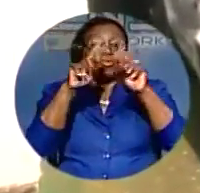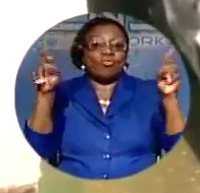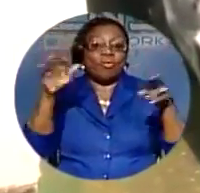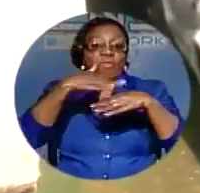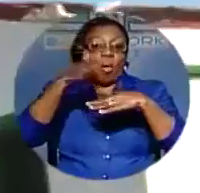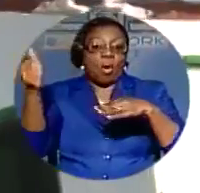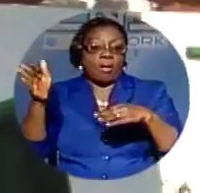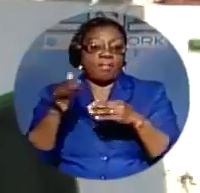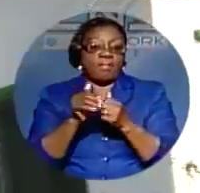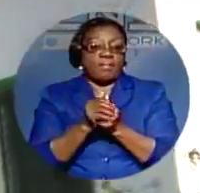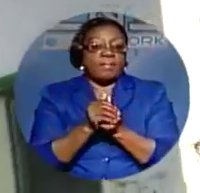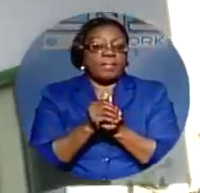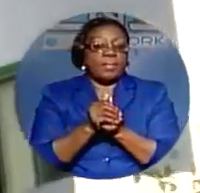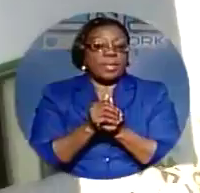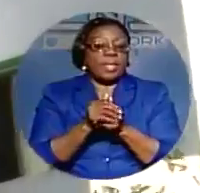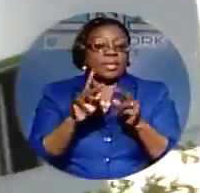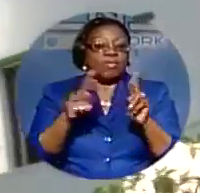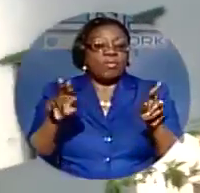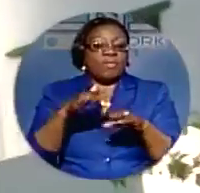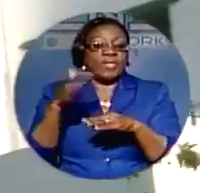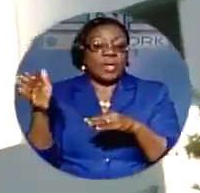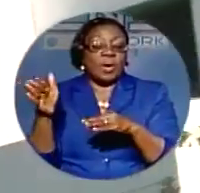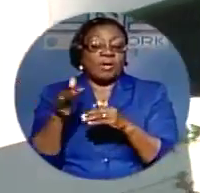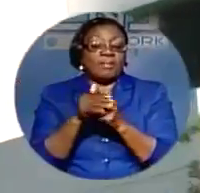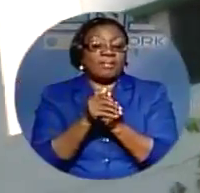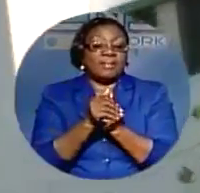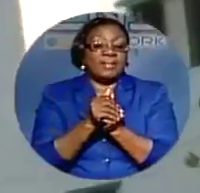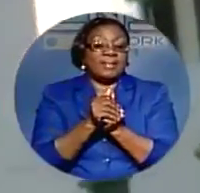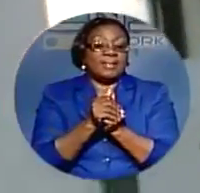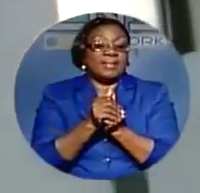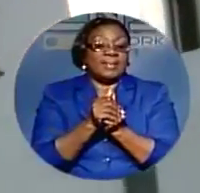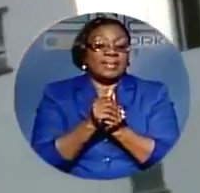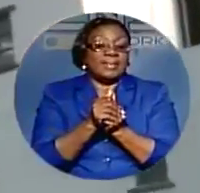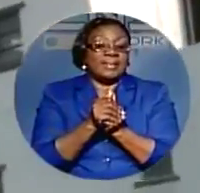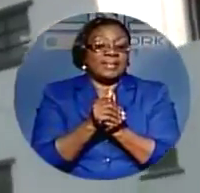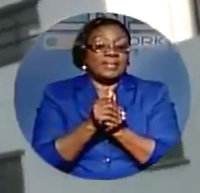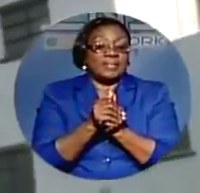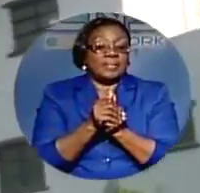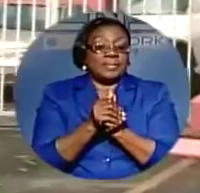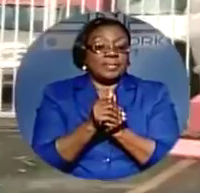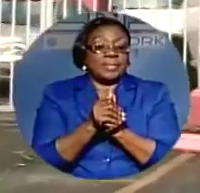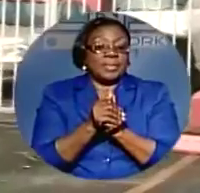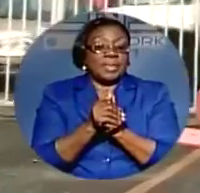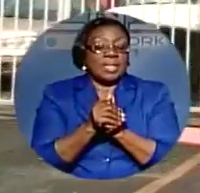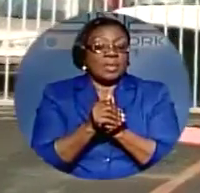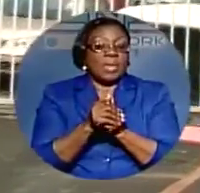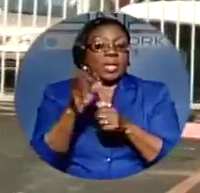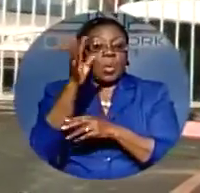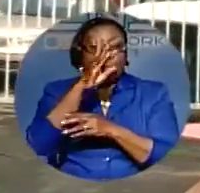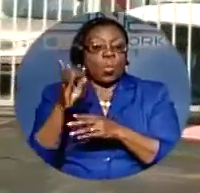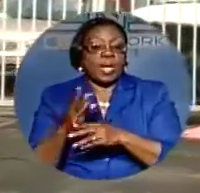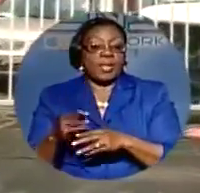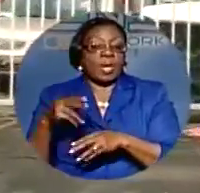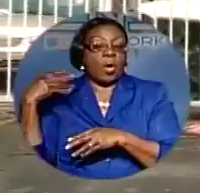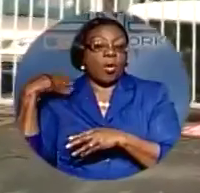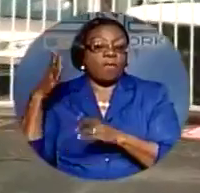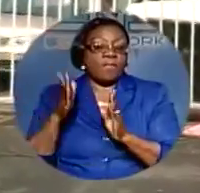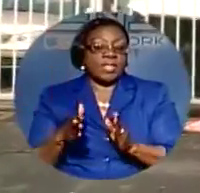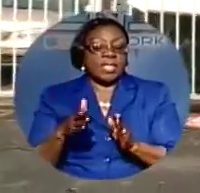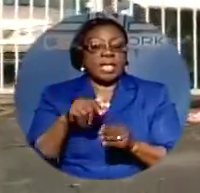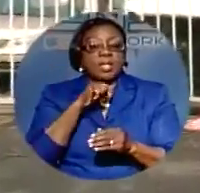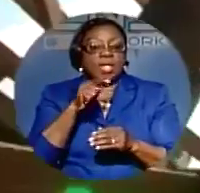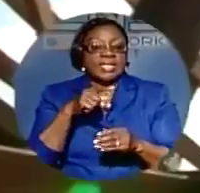dark, because the roof was off, and the ceiling had caved in. While weather officials have not confirmed